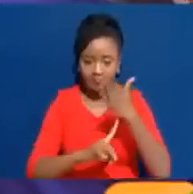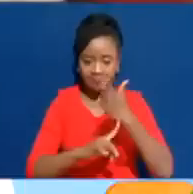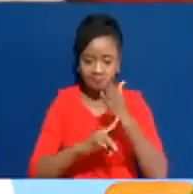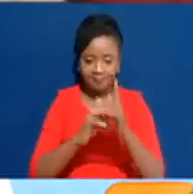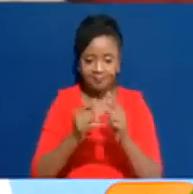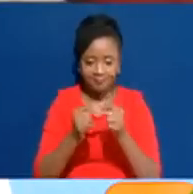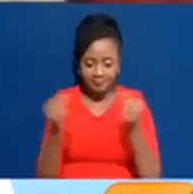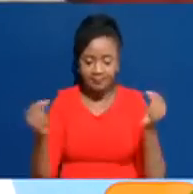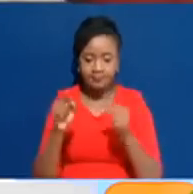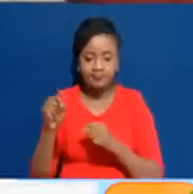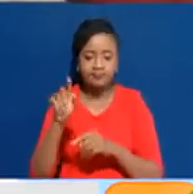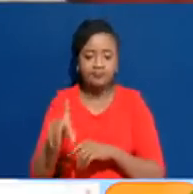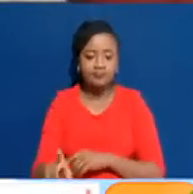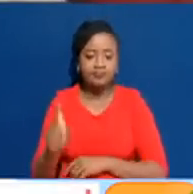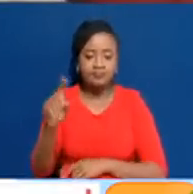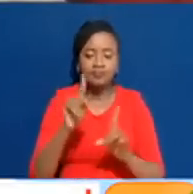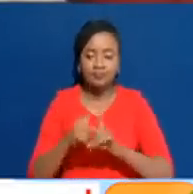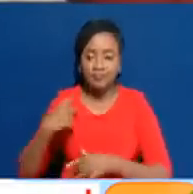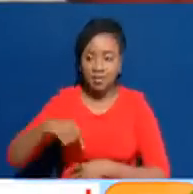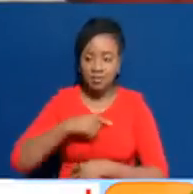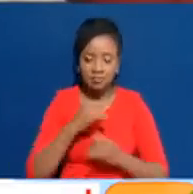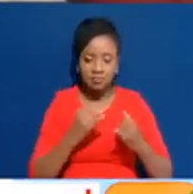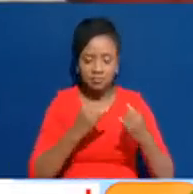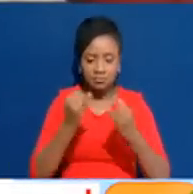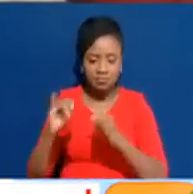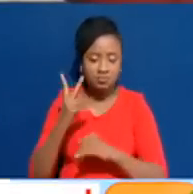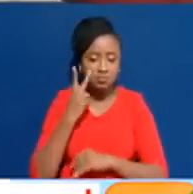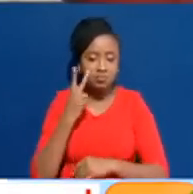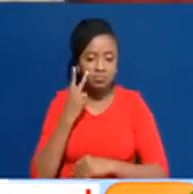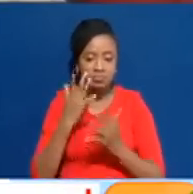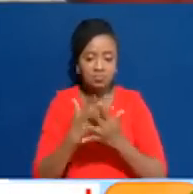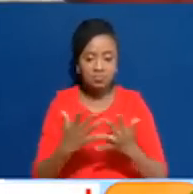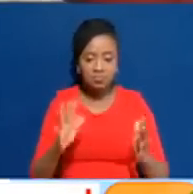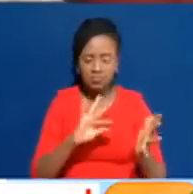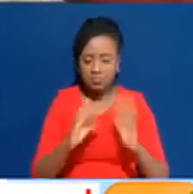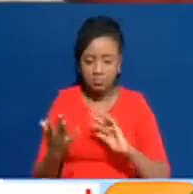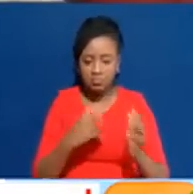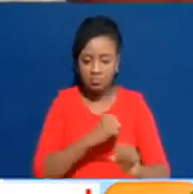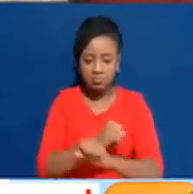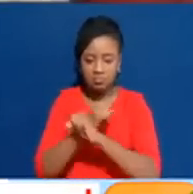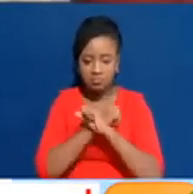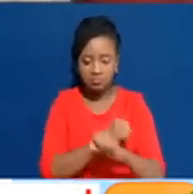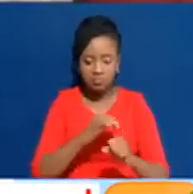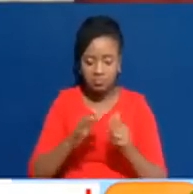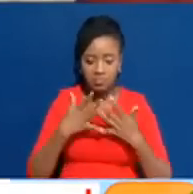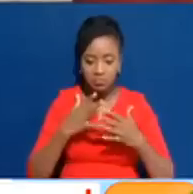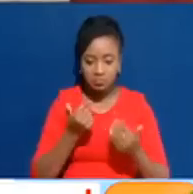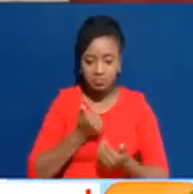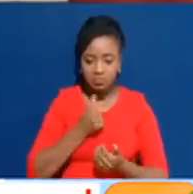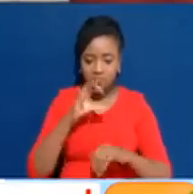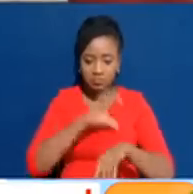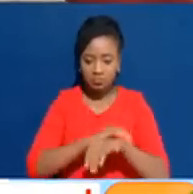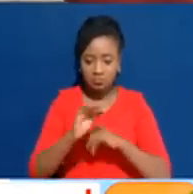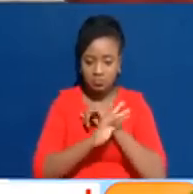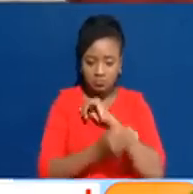to look out for a product that can prevent pregnancy and prevent HIV, because young girls are saying they